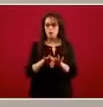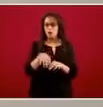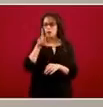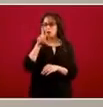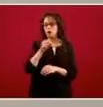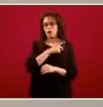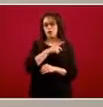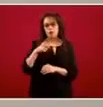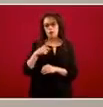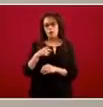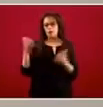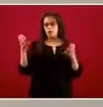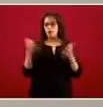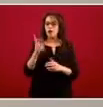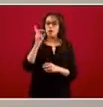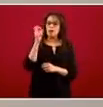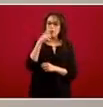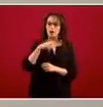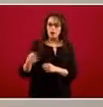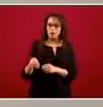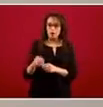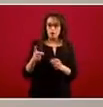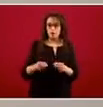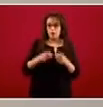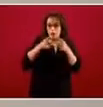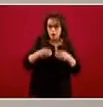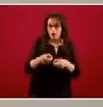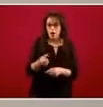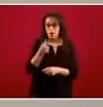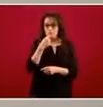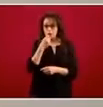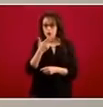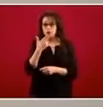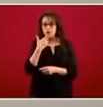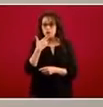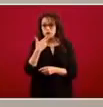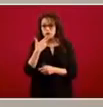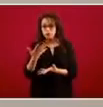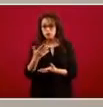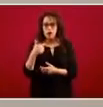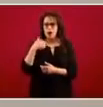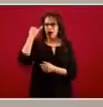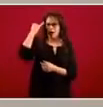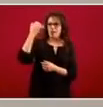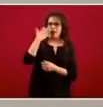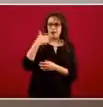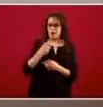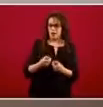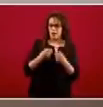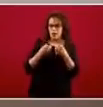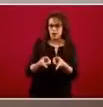the paperwork, and remember the